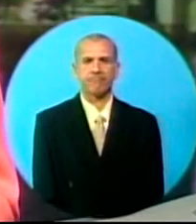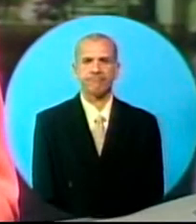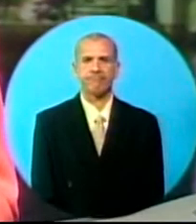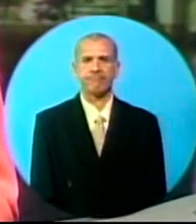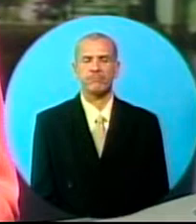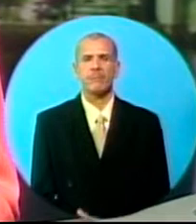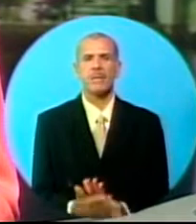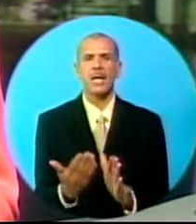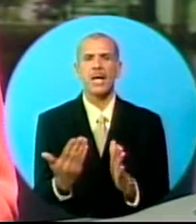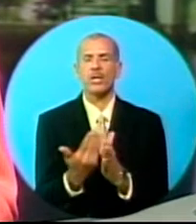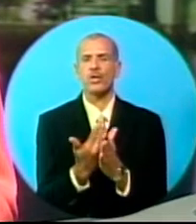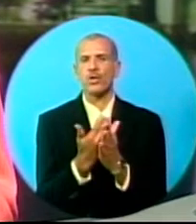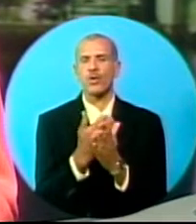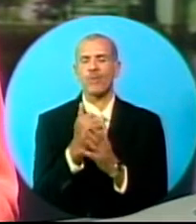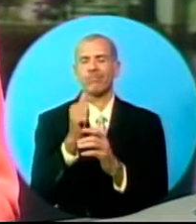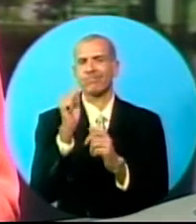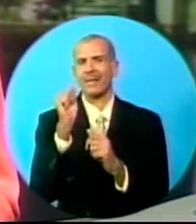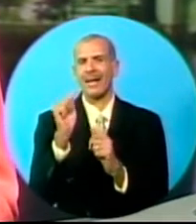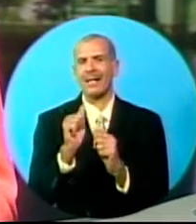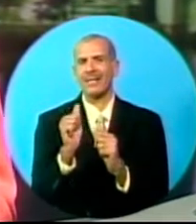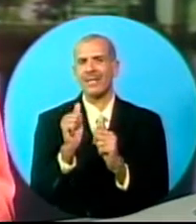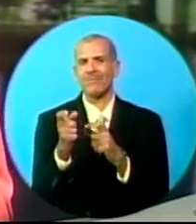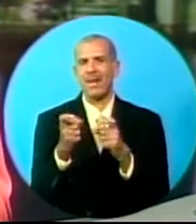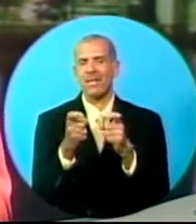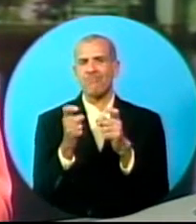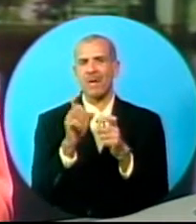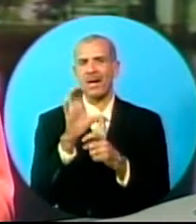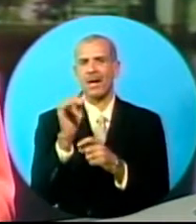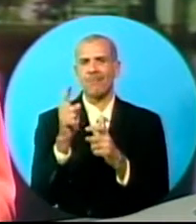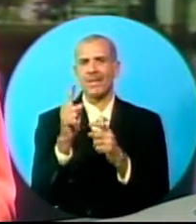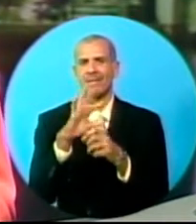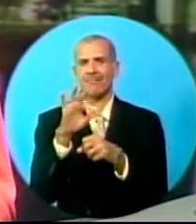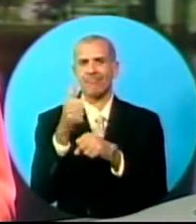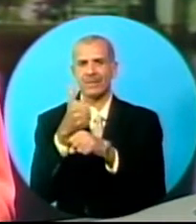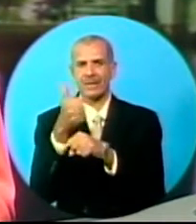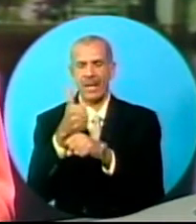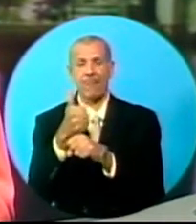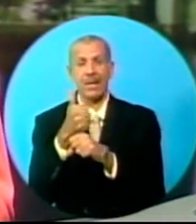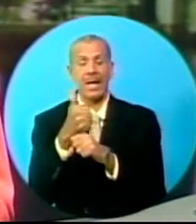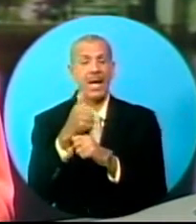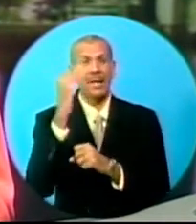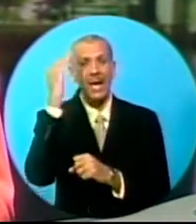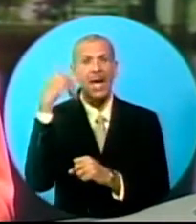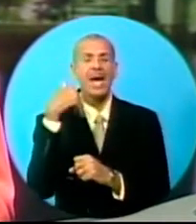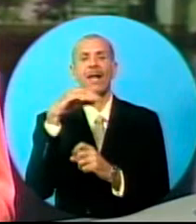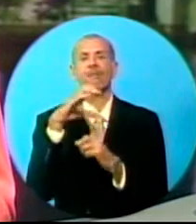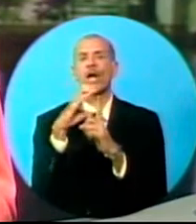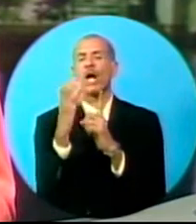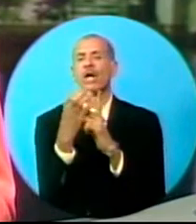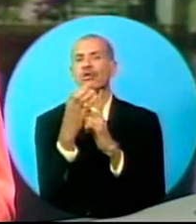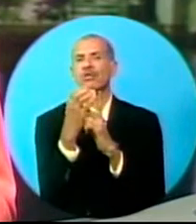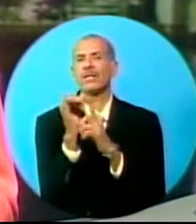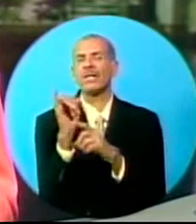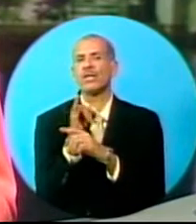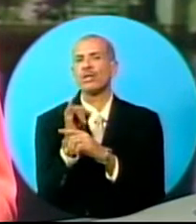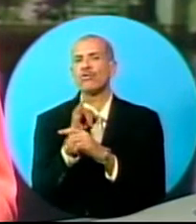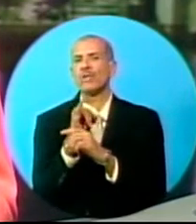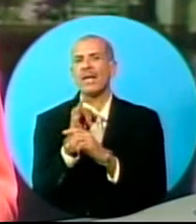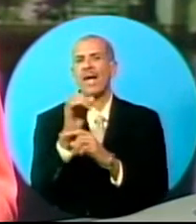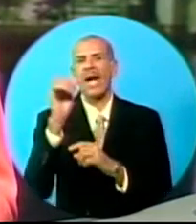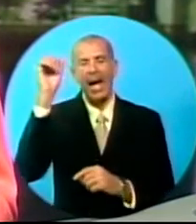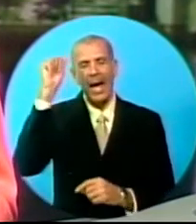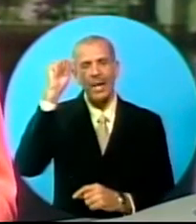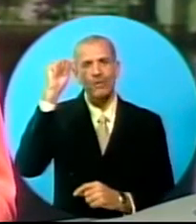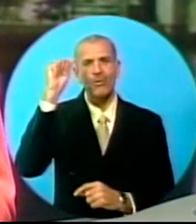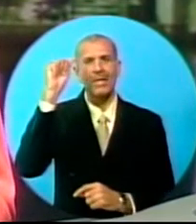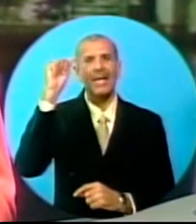A new artist management company has been formed, and head of the Cultural Industries Development Authority, Andrea King, says it's just